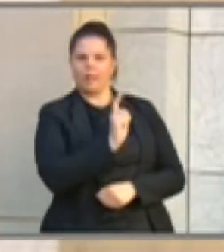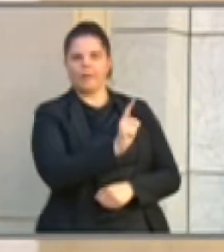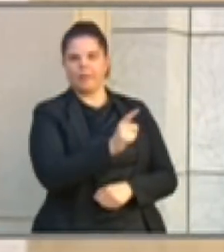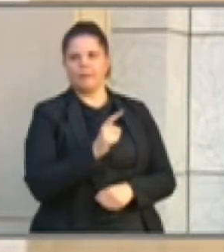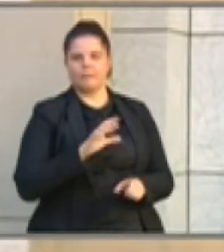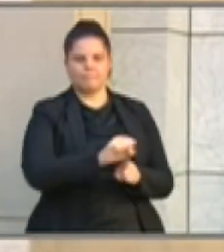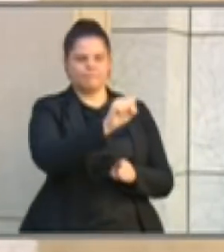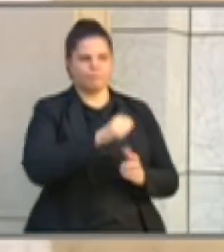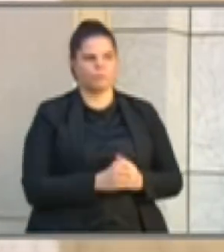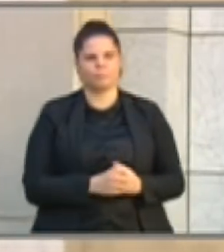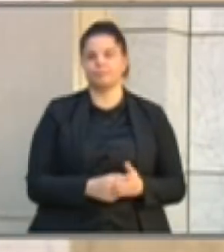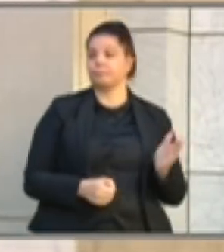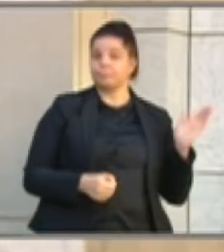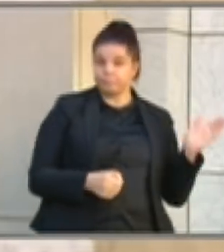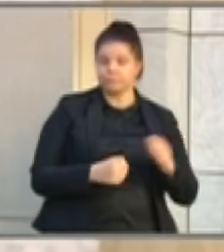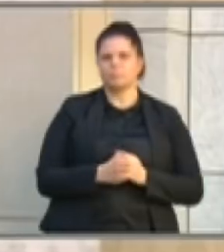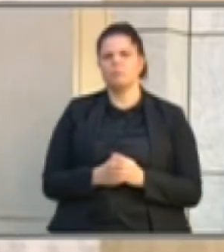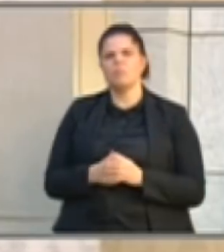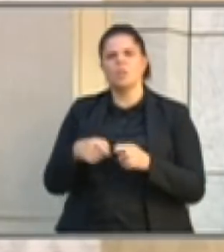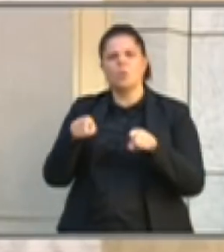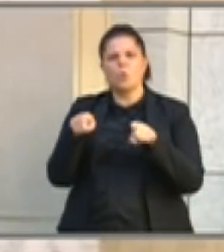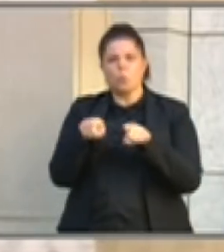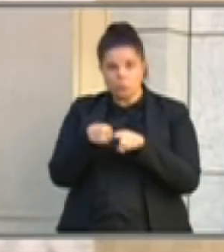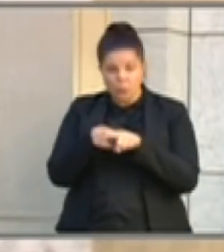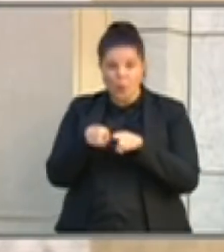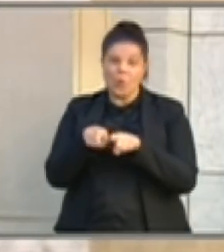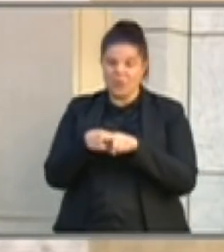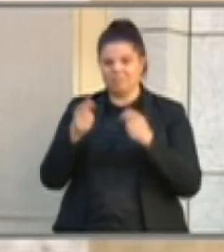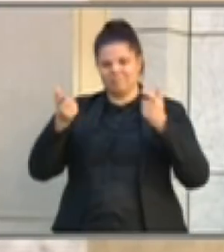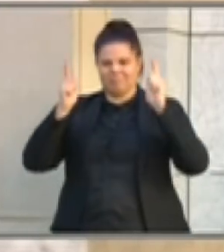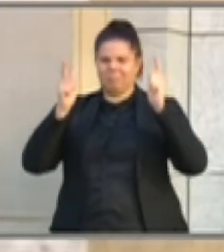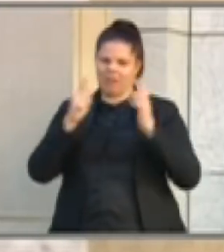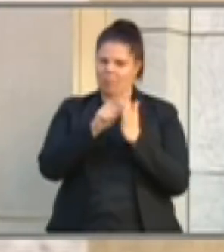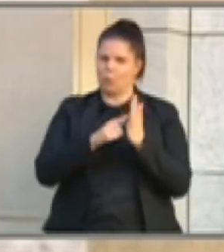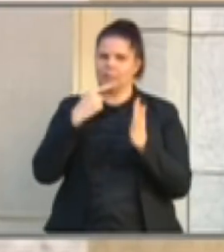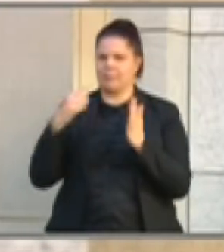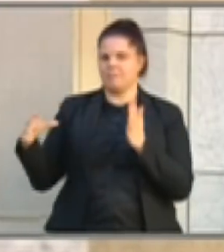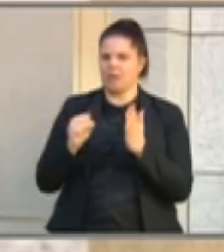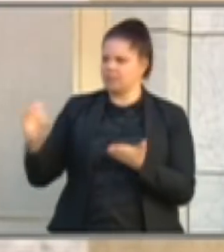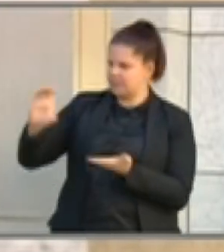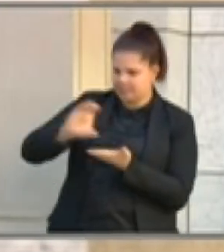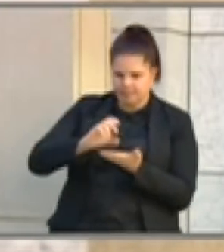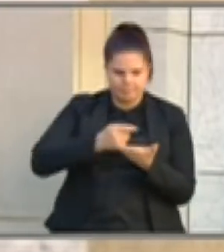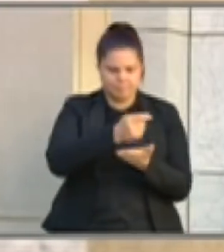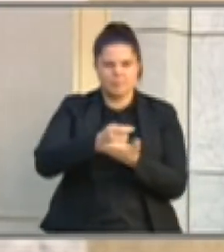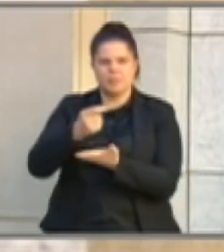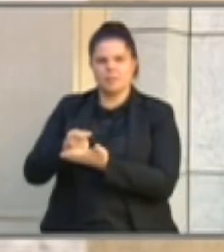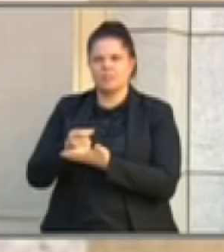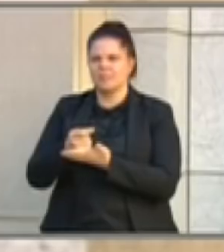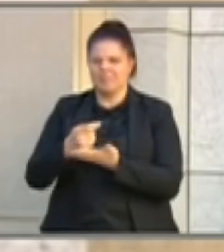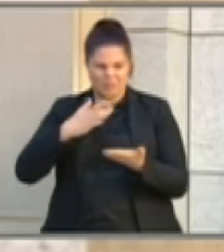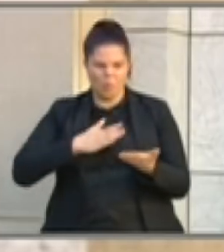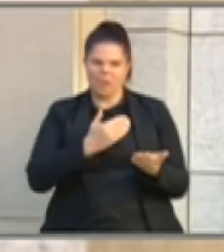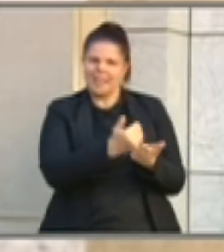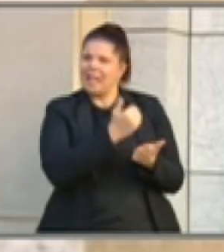on the part of employers in this case, and importantly, there's an alignment of interest between the employers and the